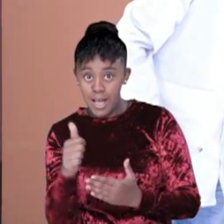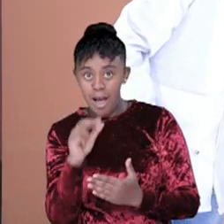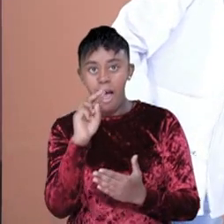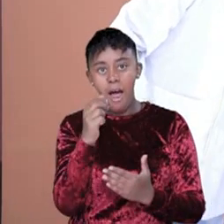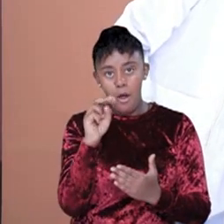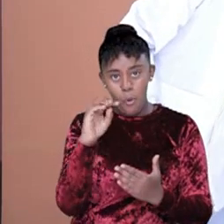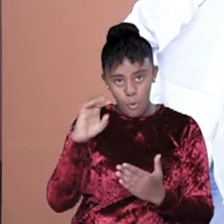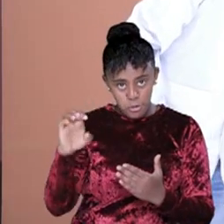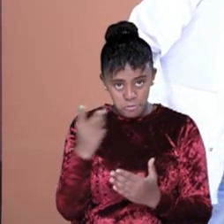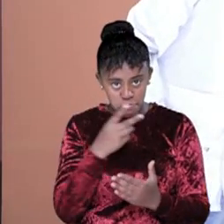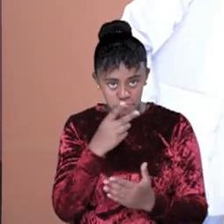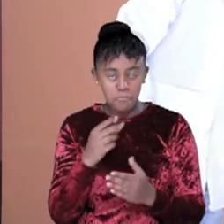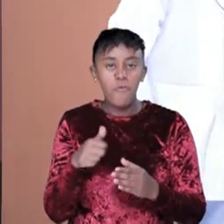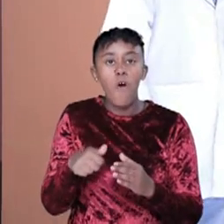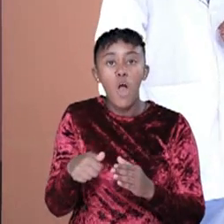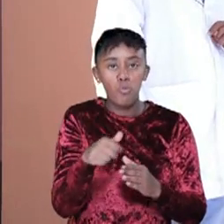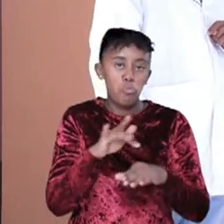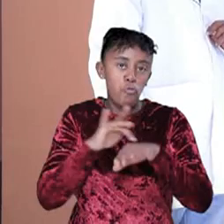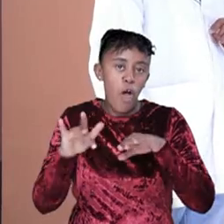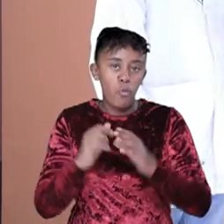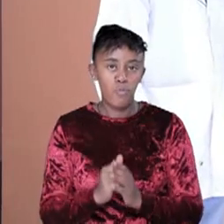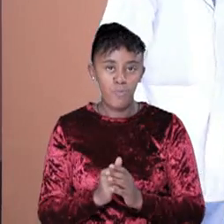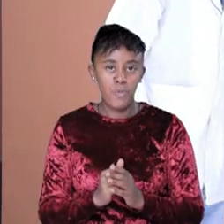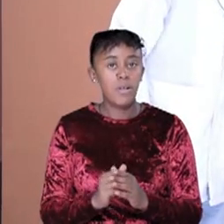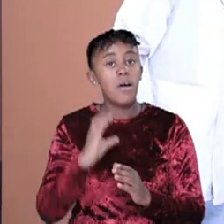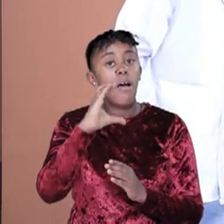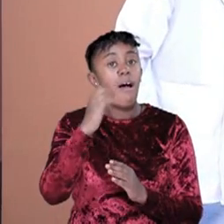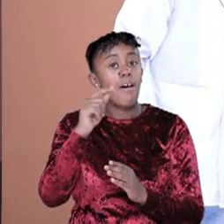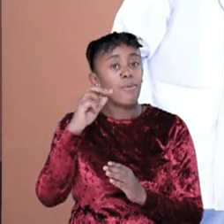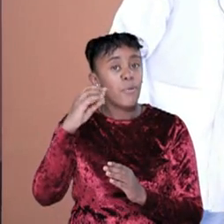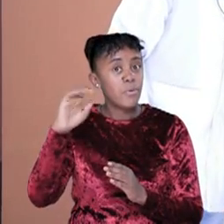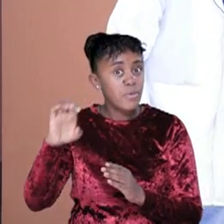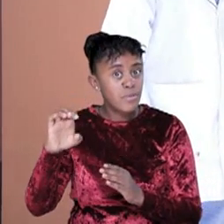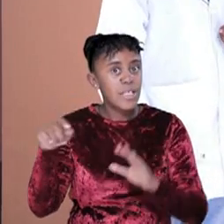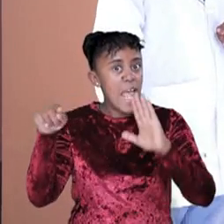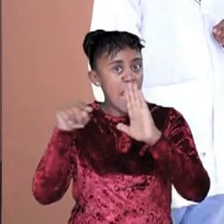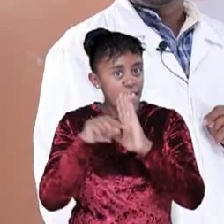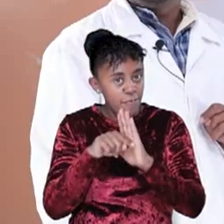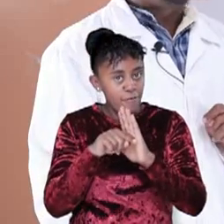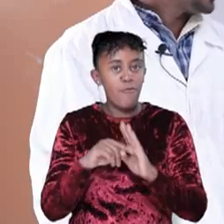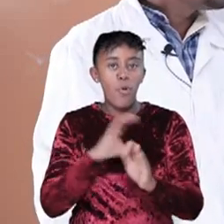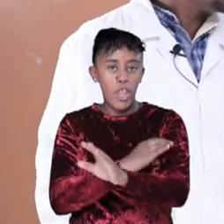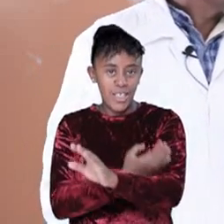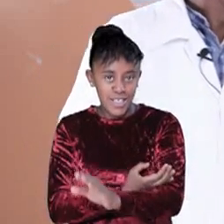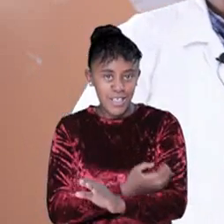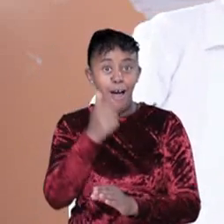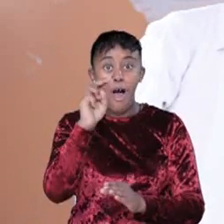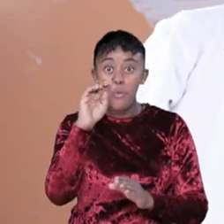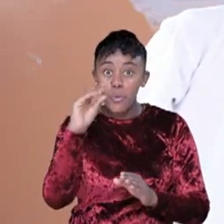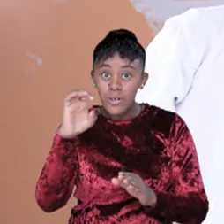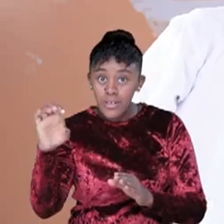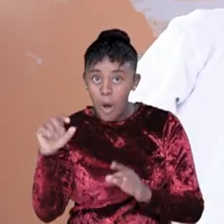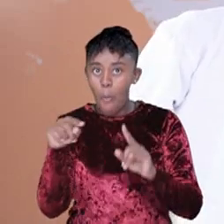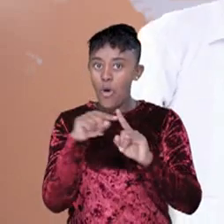anode. This is generally it is a vacuum. Cathode is at negative potential, while that